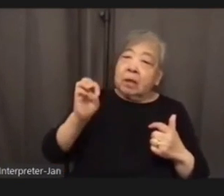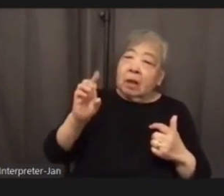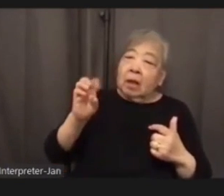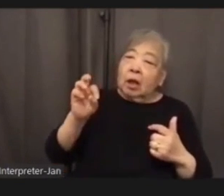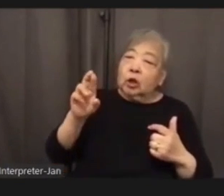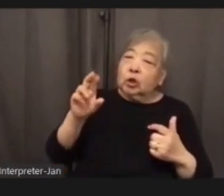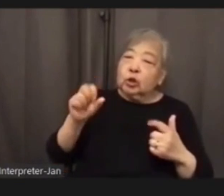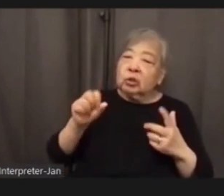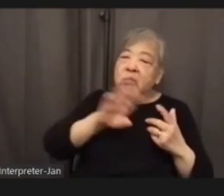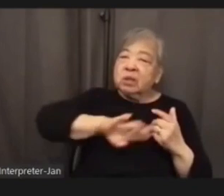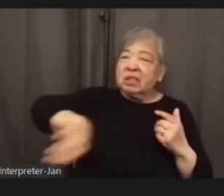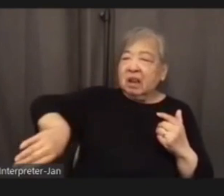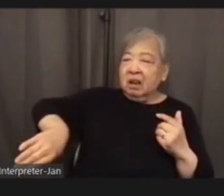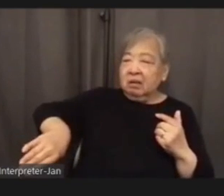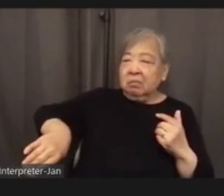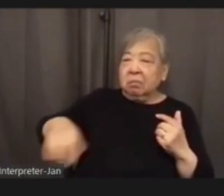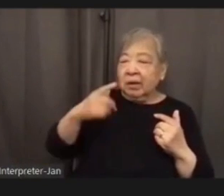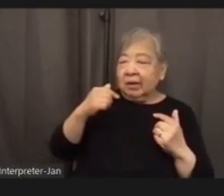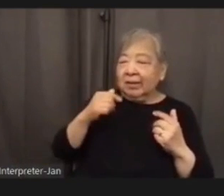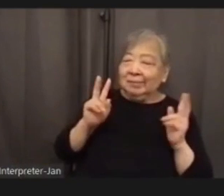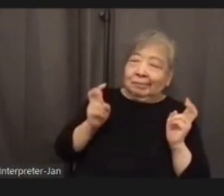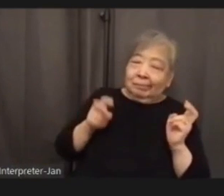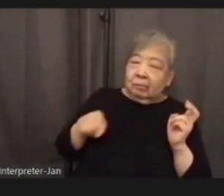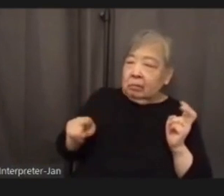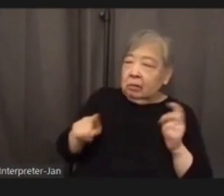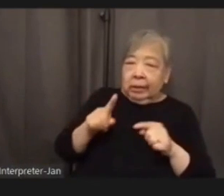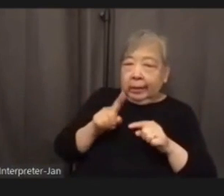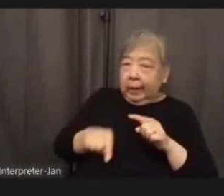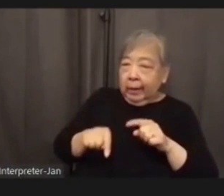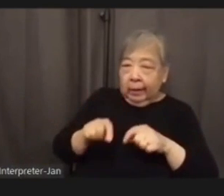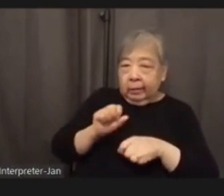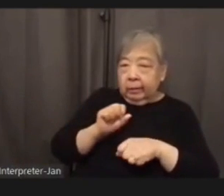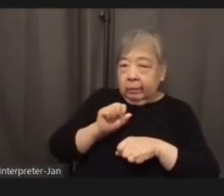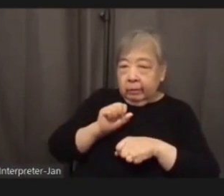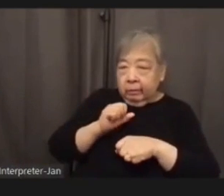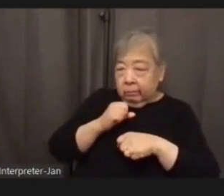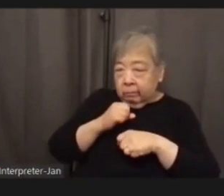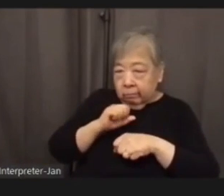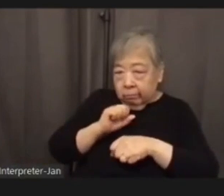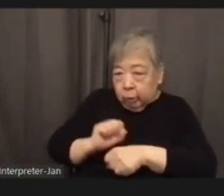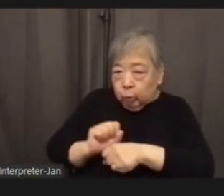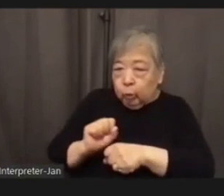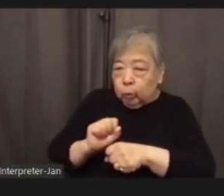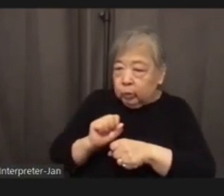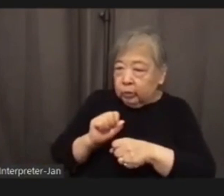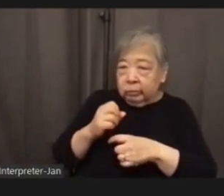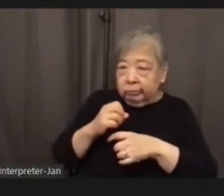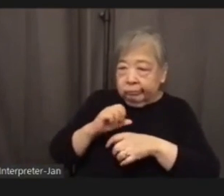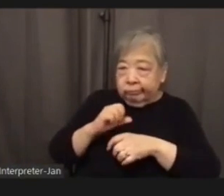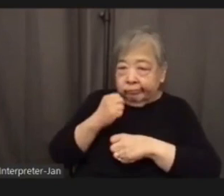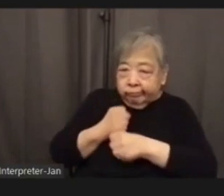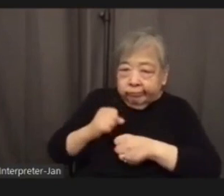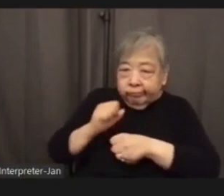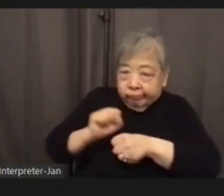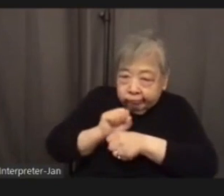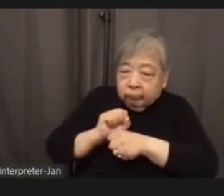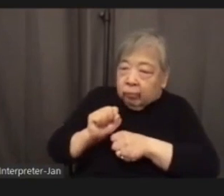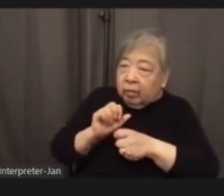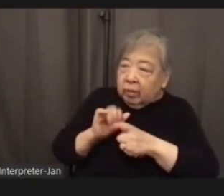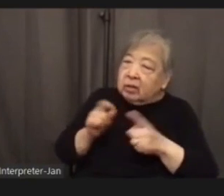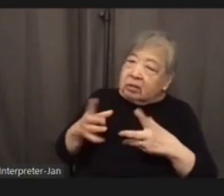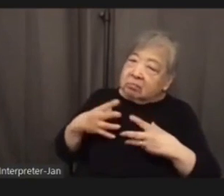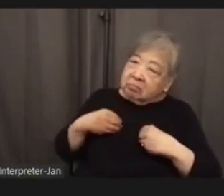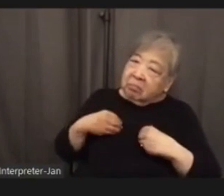because they're no longer able to, quote unquote, produce labor that is viable, et cetera, right? And